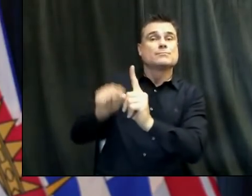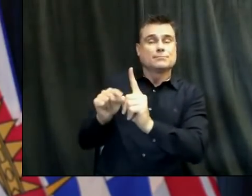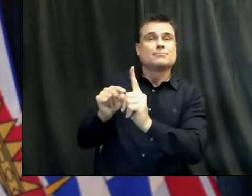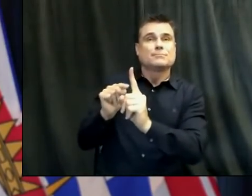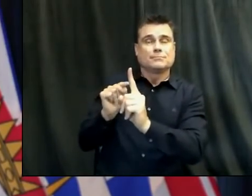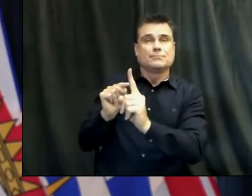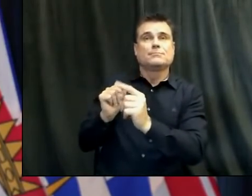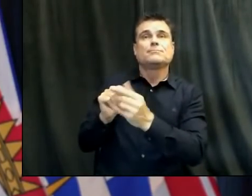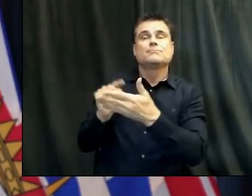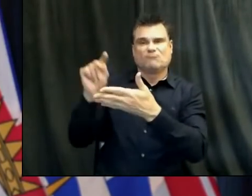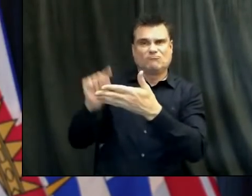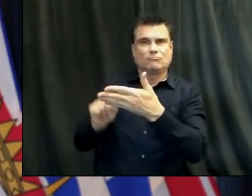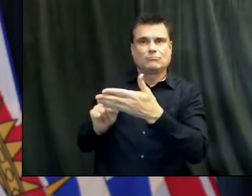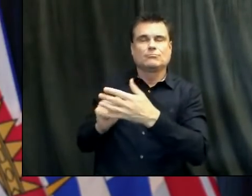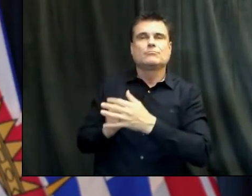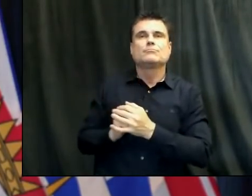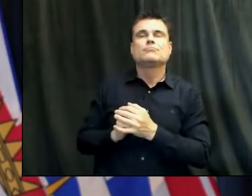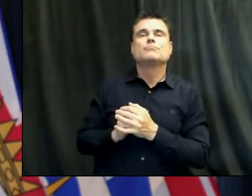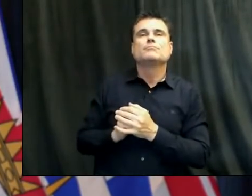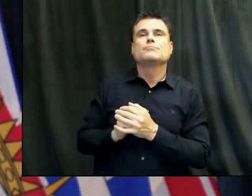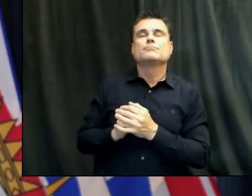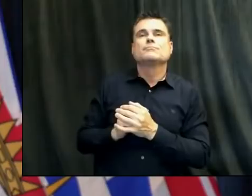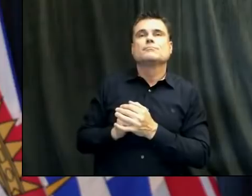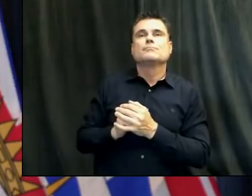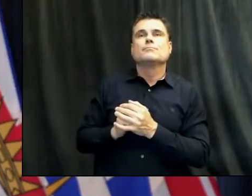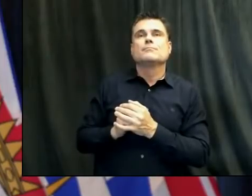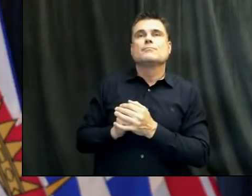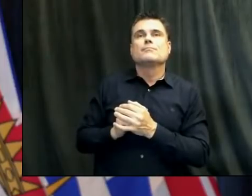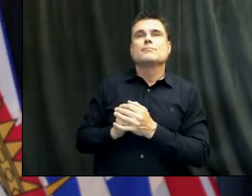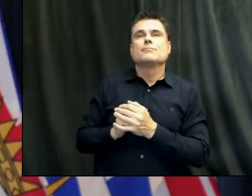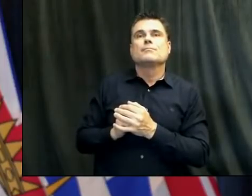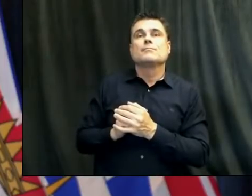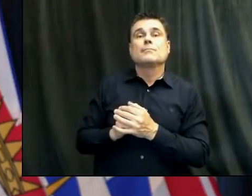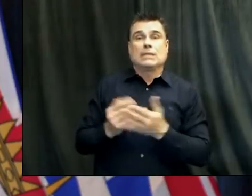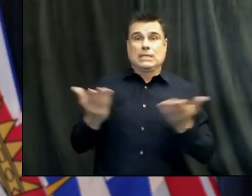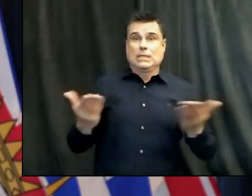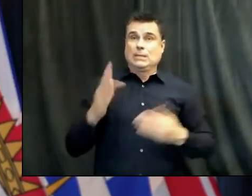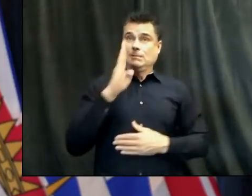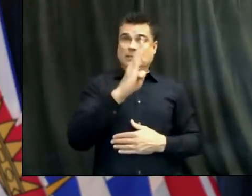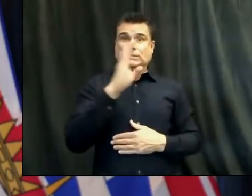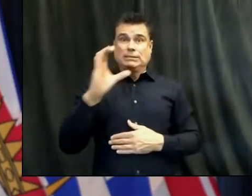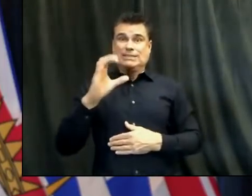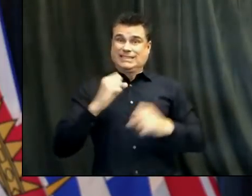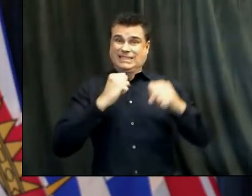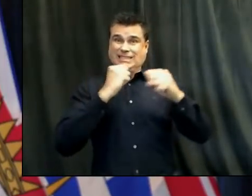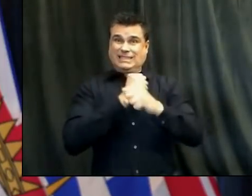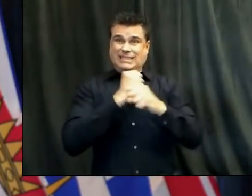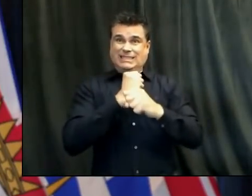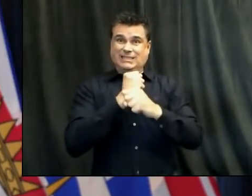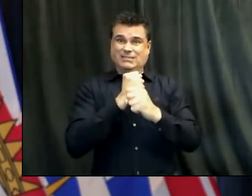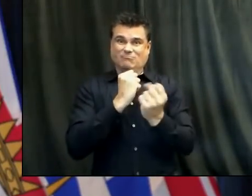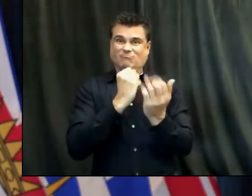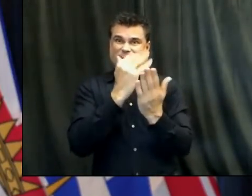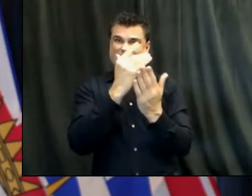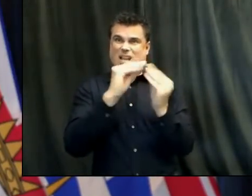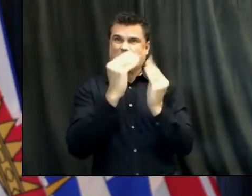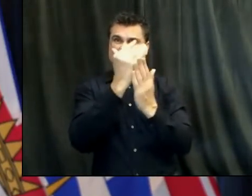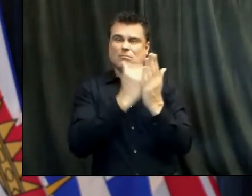rapid increase in numbers of cases and therefore risk in the community. Marcella Bernardo, News 1130.